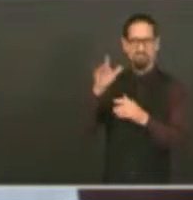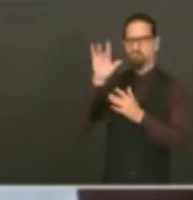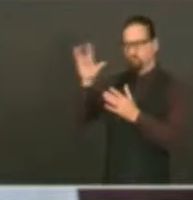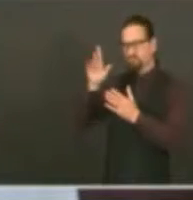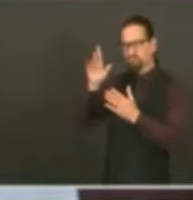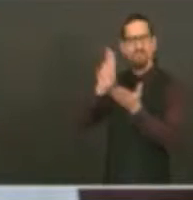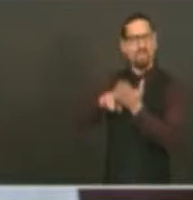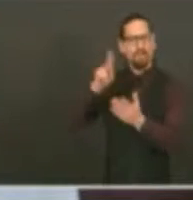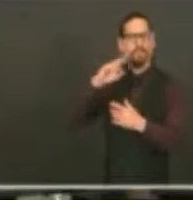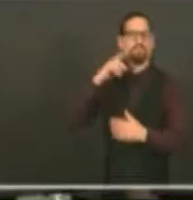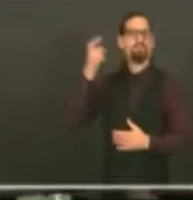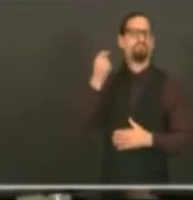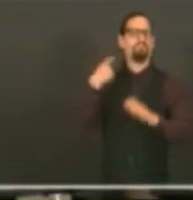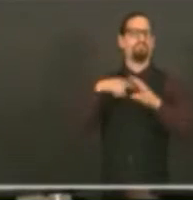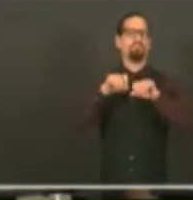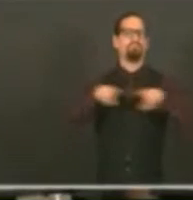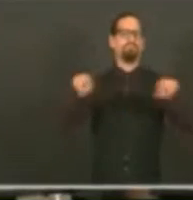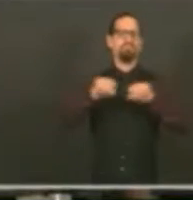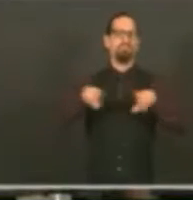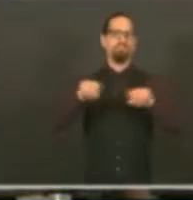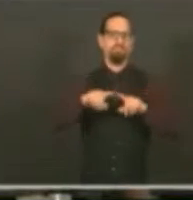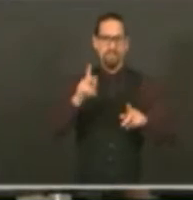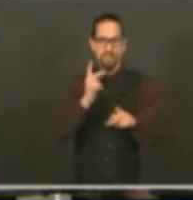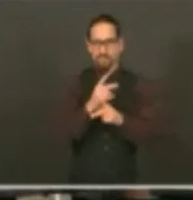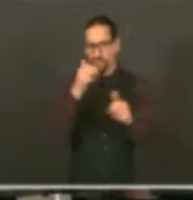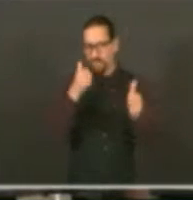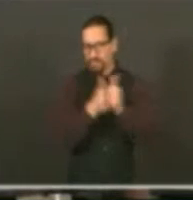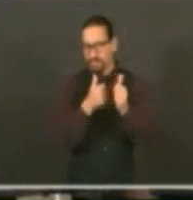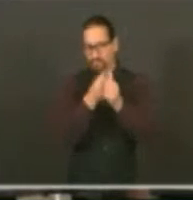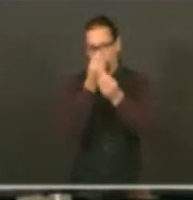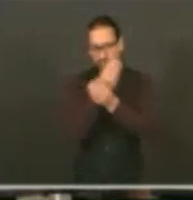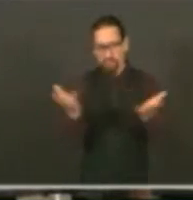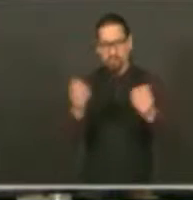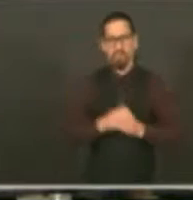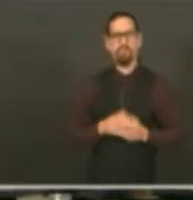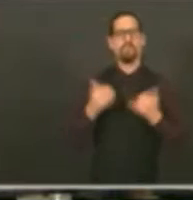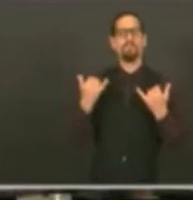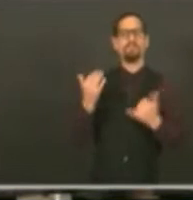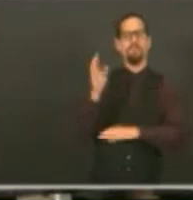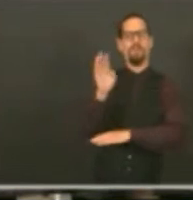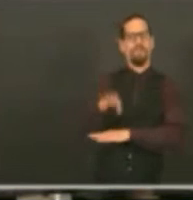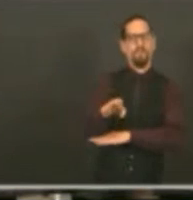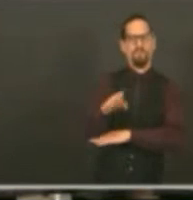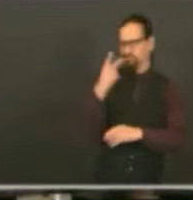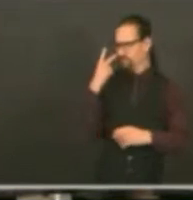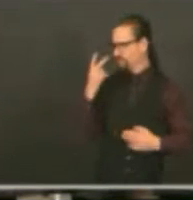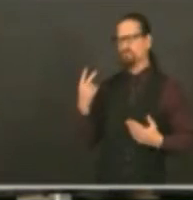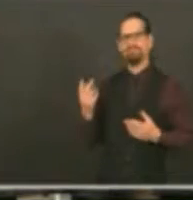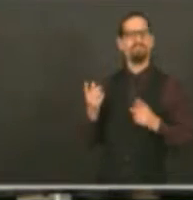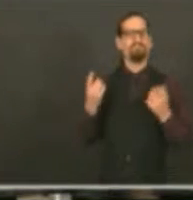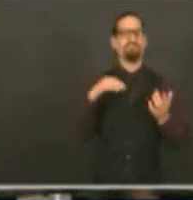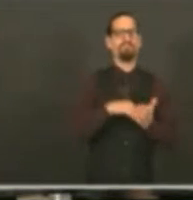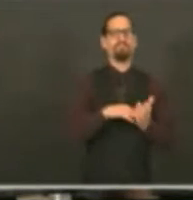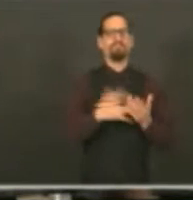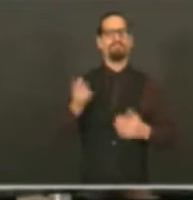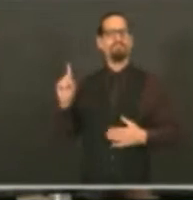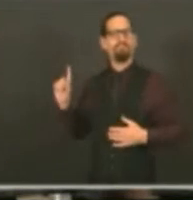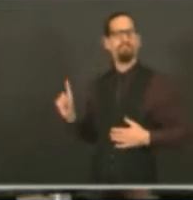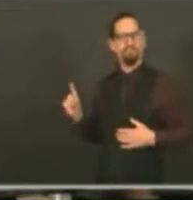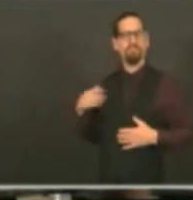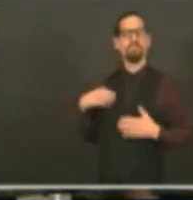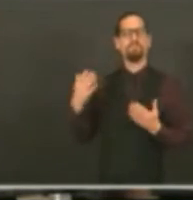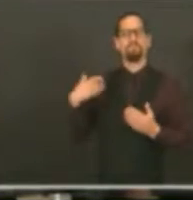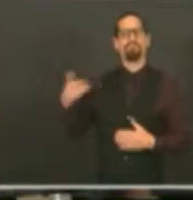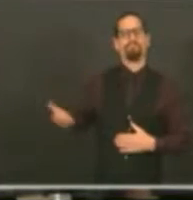You will see this afternoon a new face with me up here. I'd like to welcome Dr. Philip Chan. He is